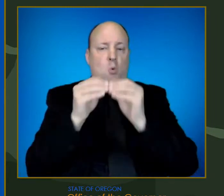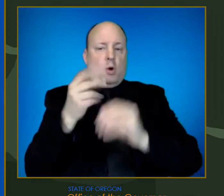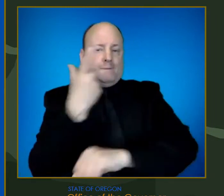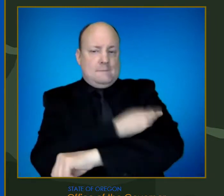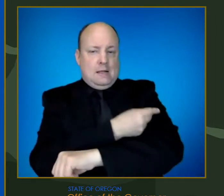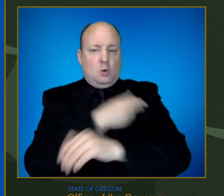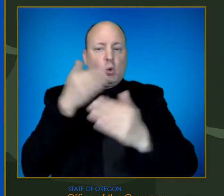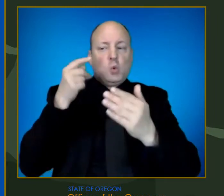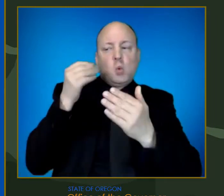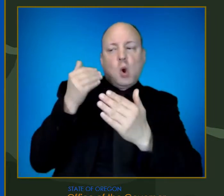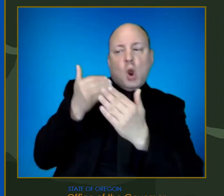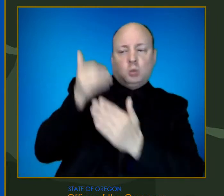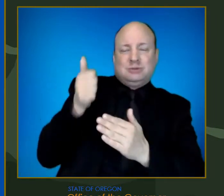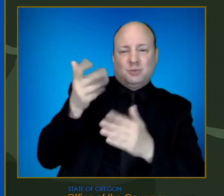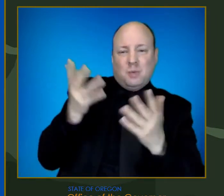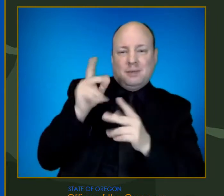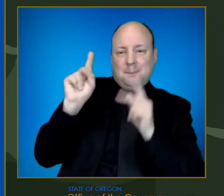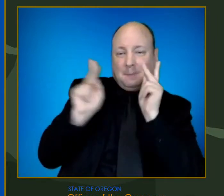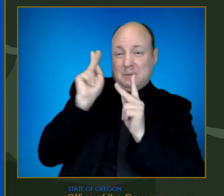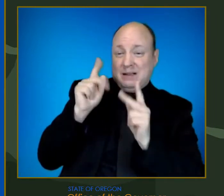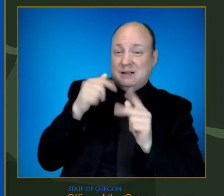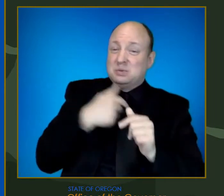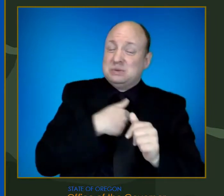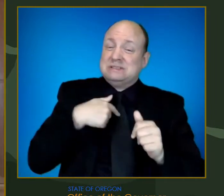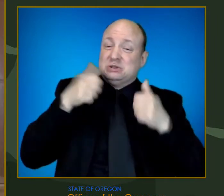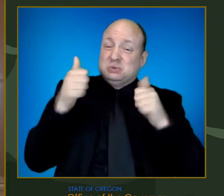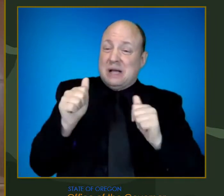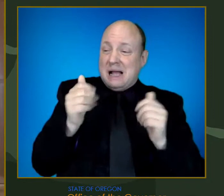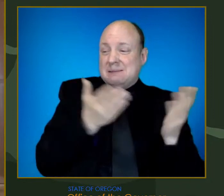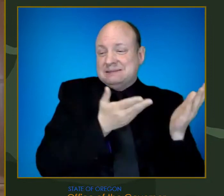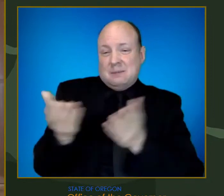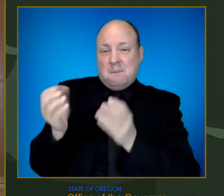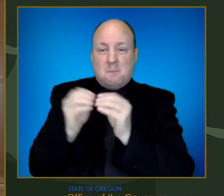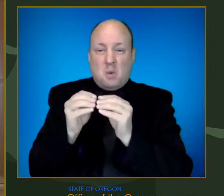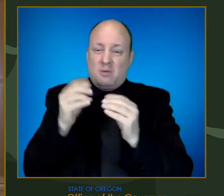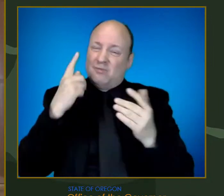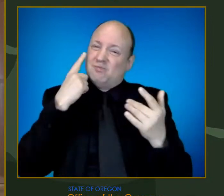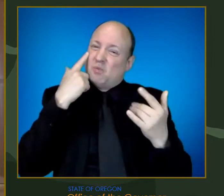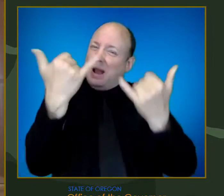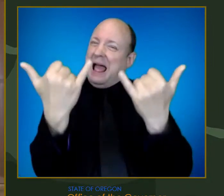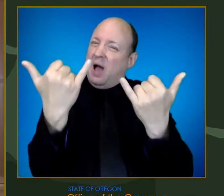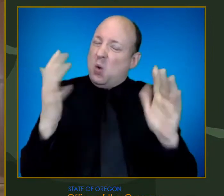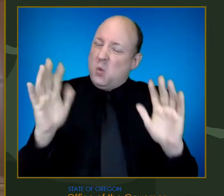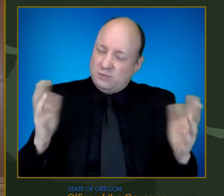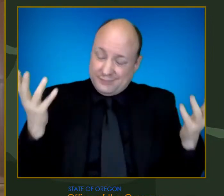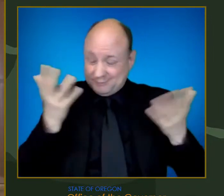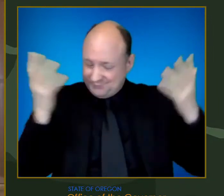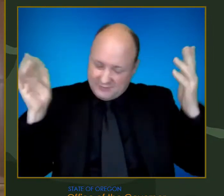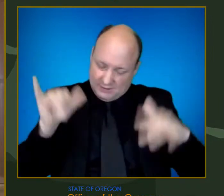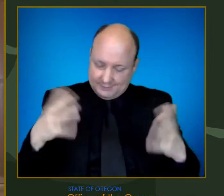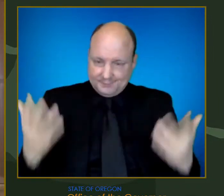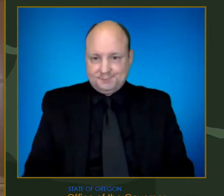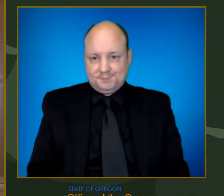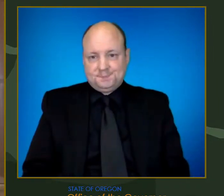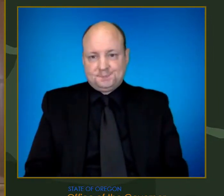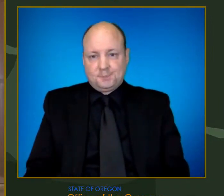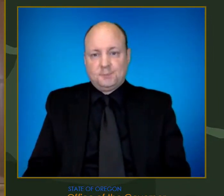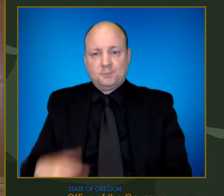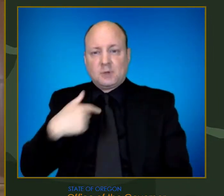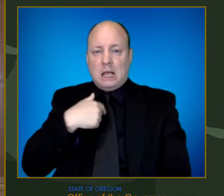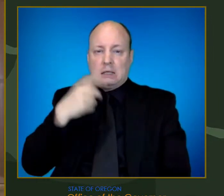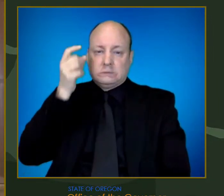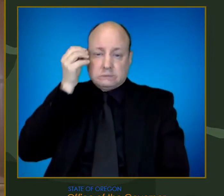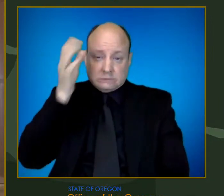those same barriers to be able to get access. And Christian, just let me say for the record, these kind